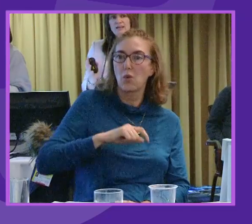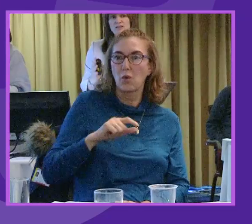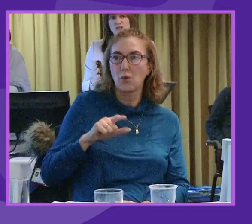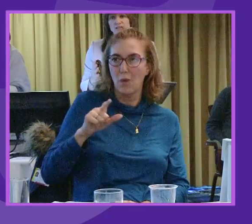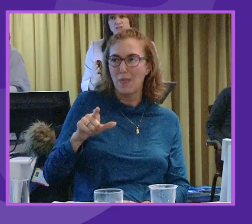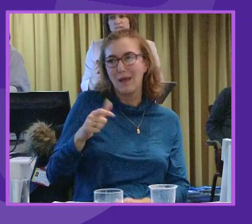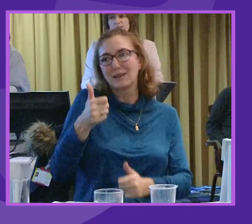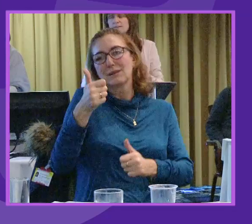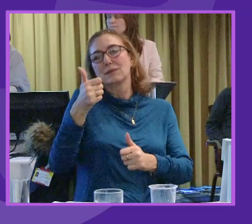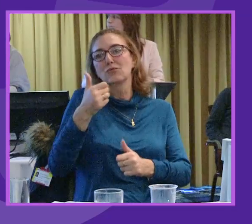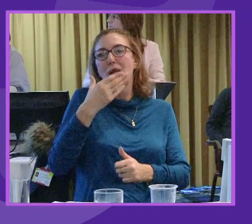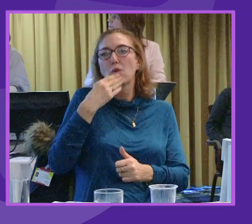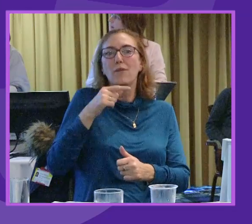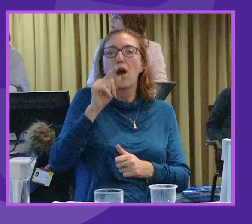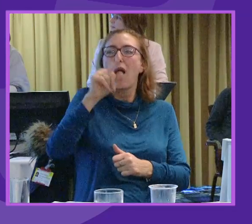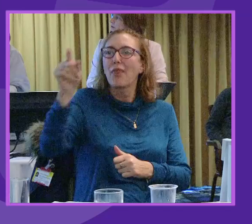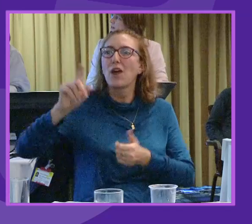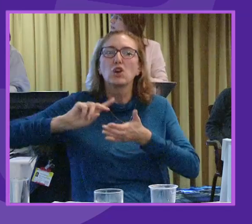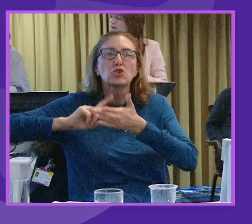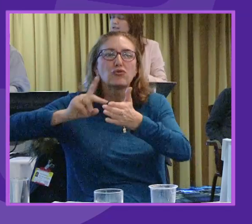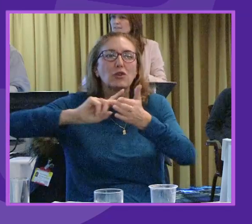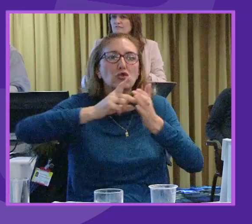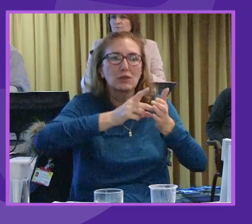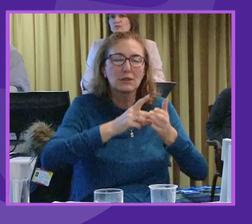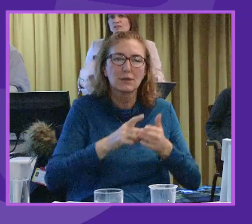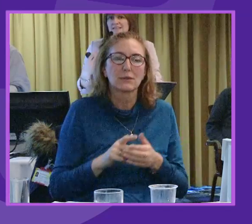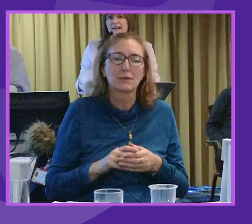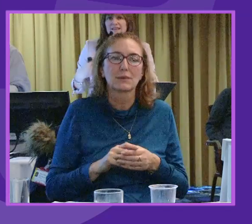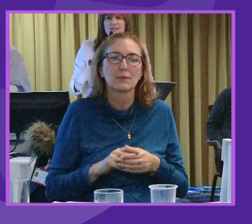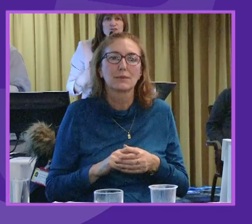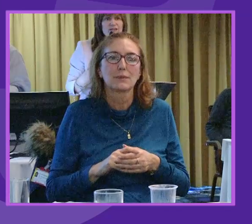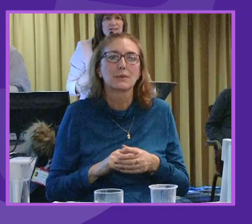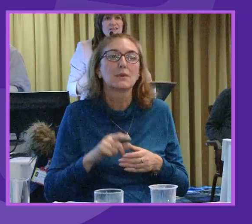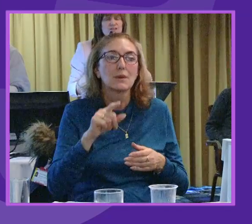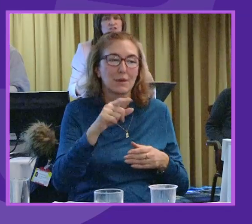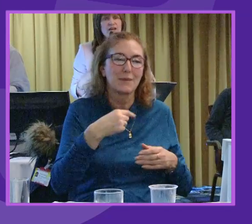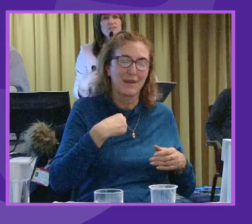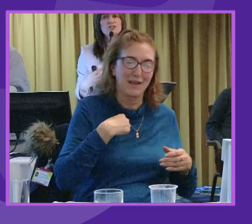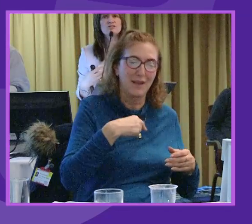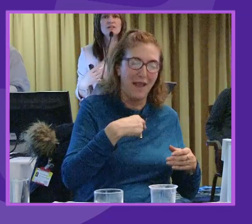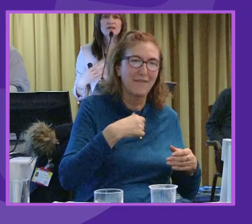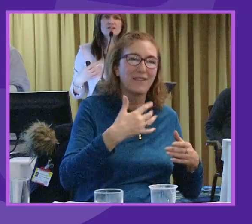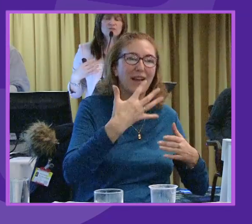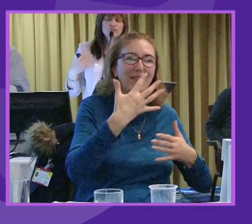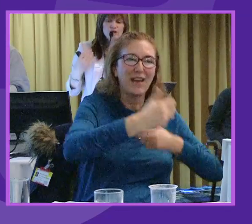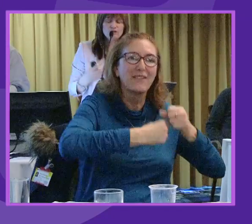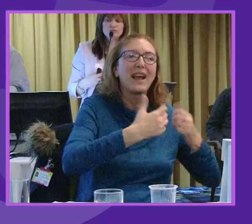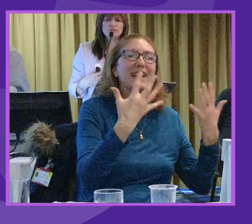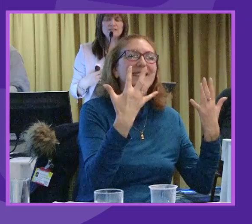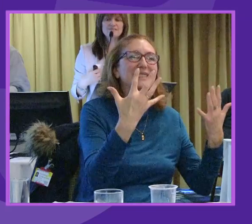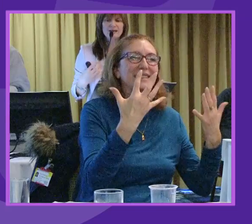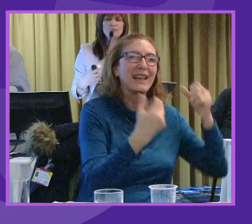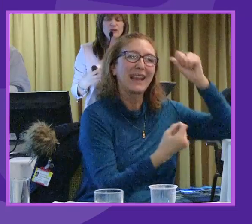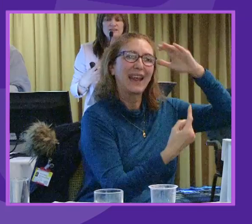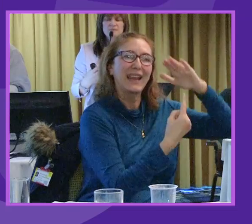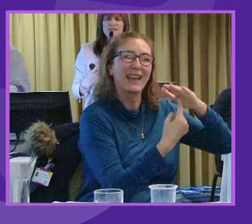around 4 other key strategies. And from using the 10 key